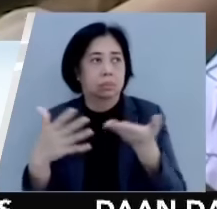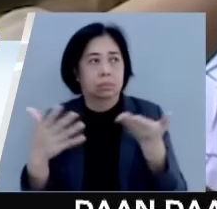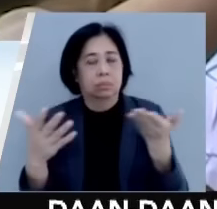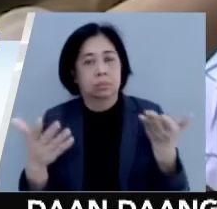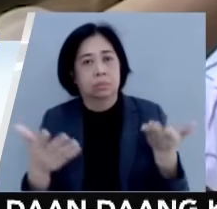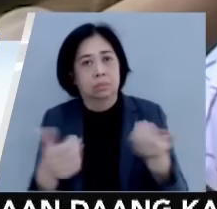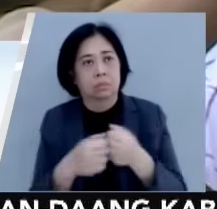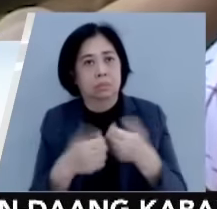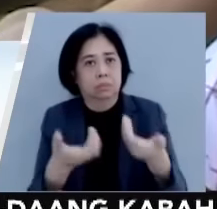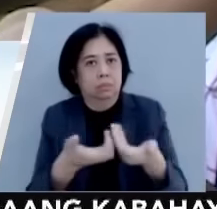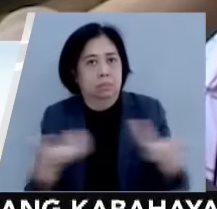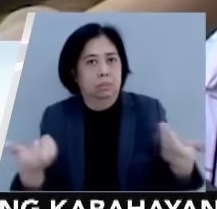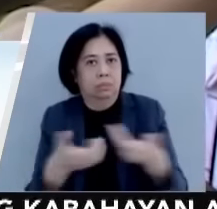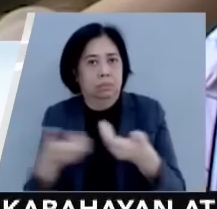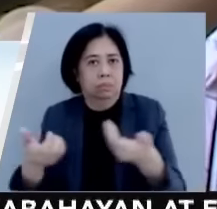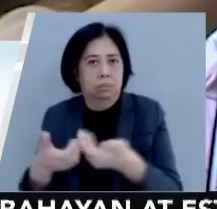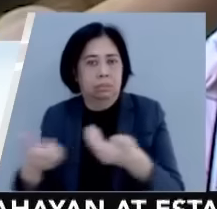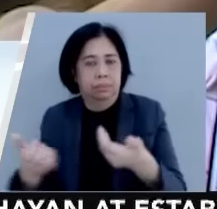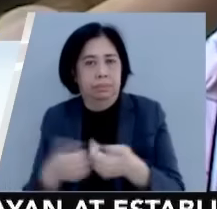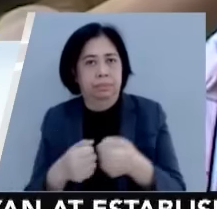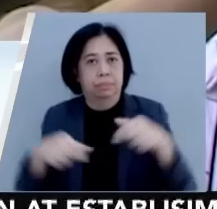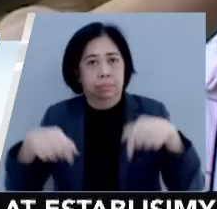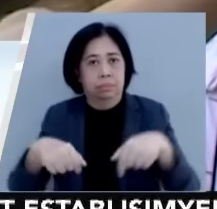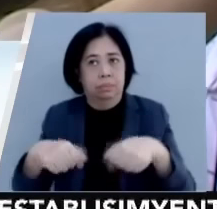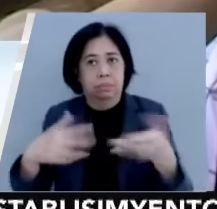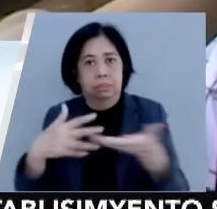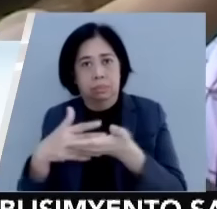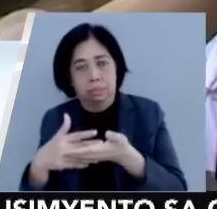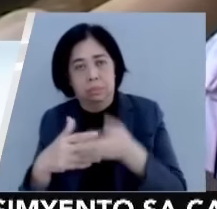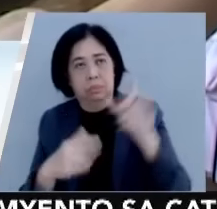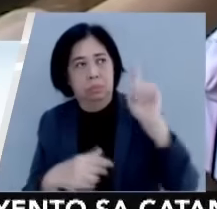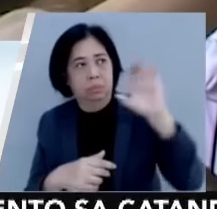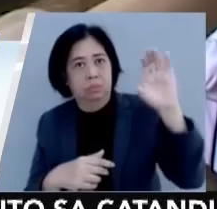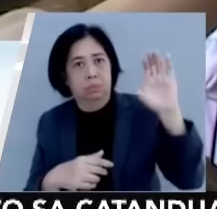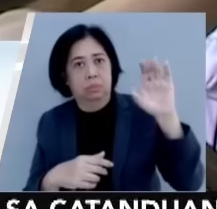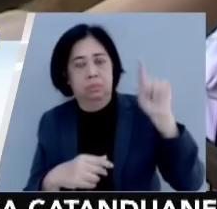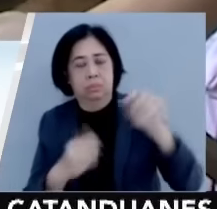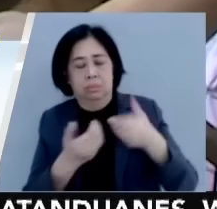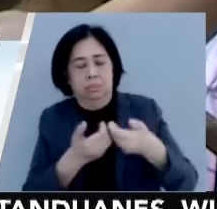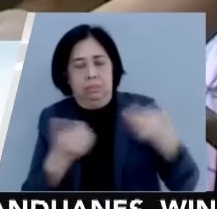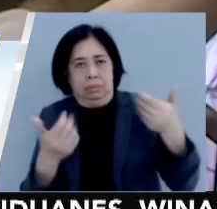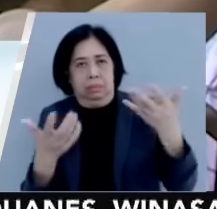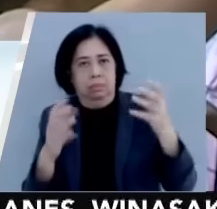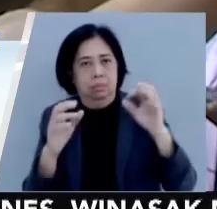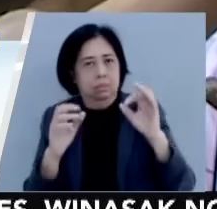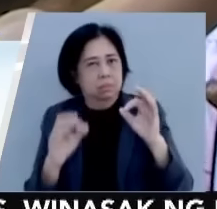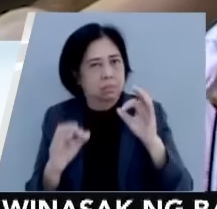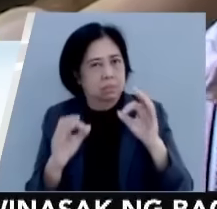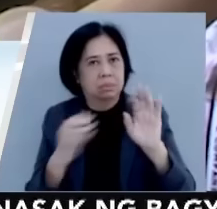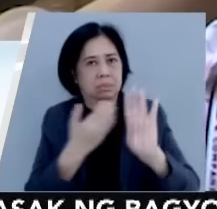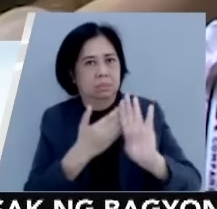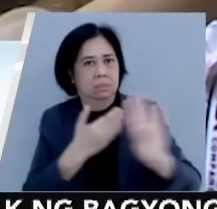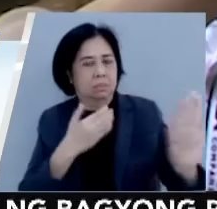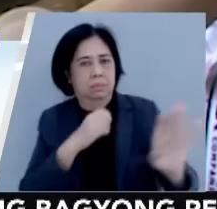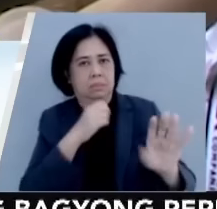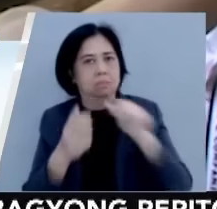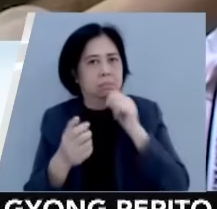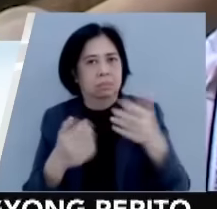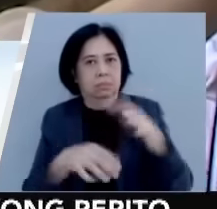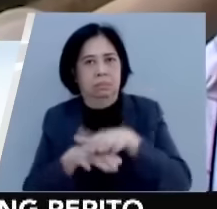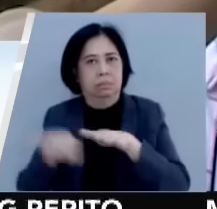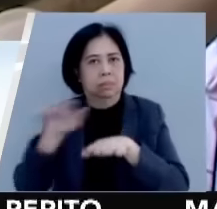from each other. What we charge here and what the ICC charges have to be, if possible, will not overlap.